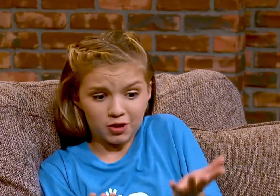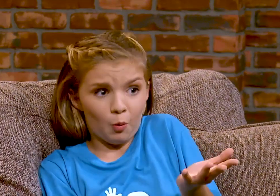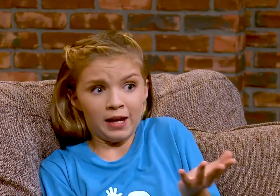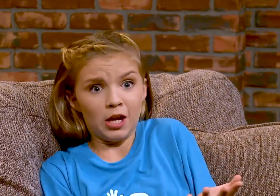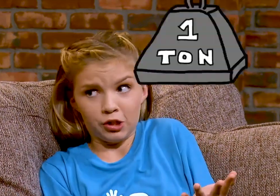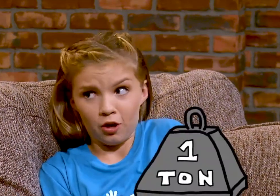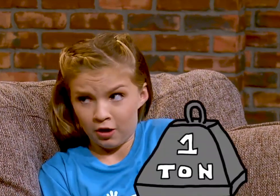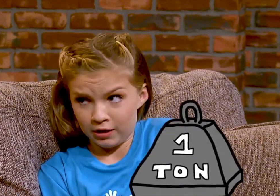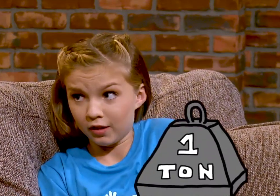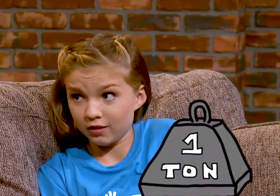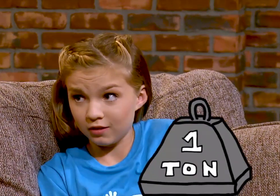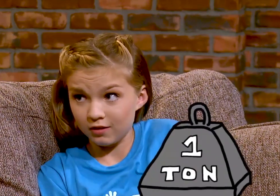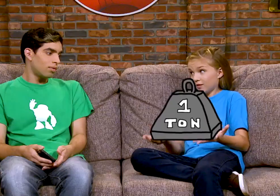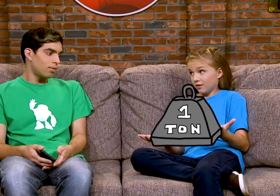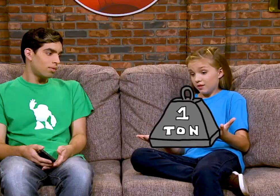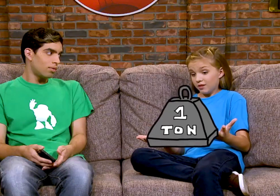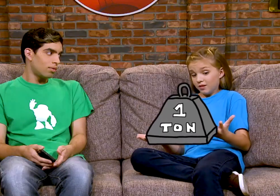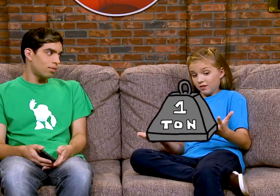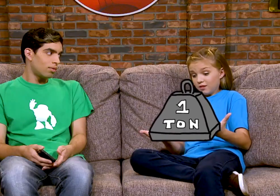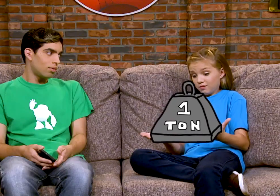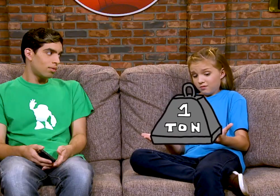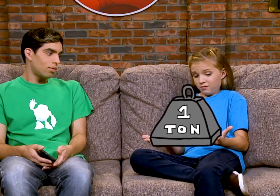My mistakes weigh a ton.